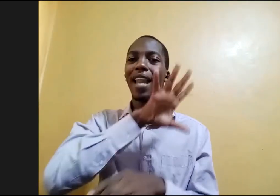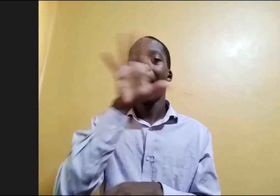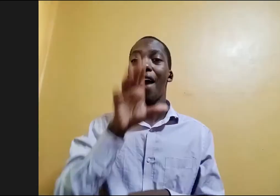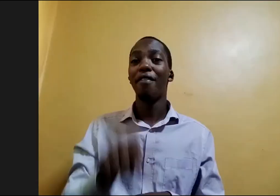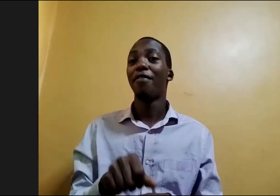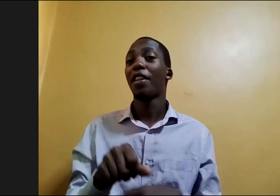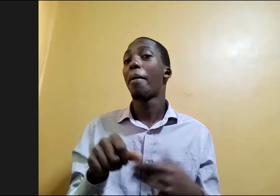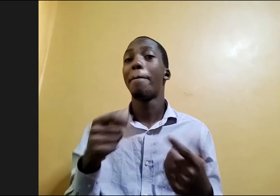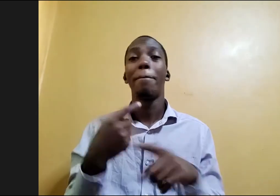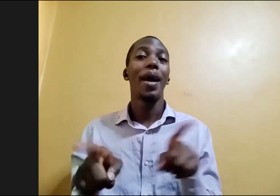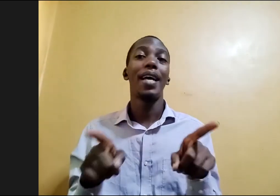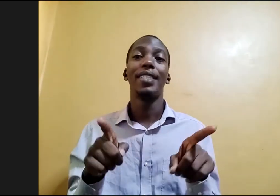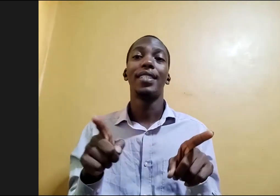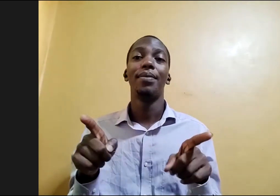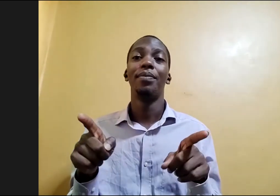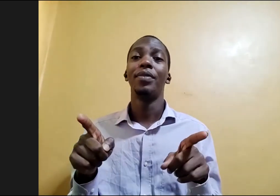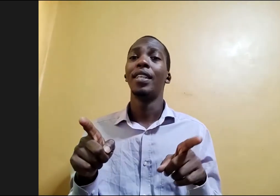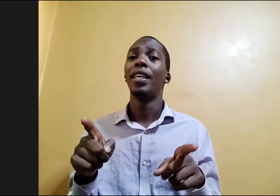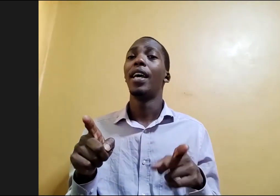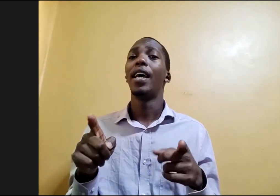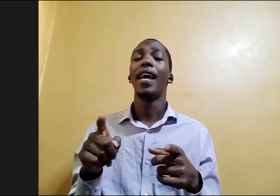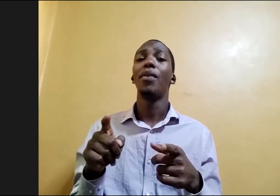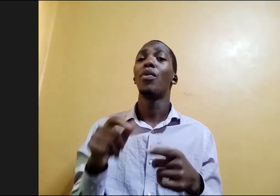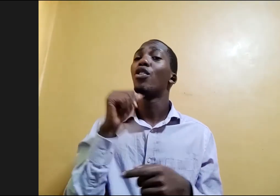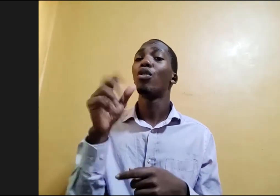also ethylene directly.